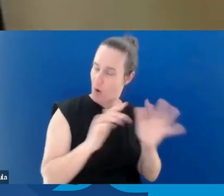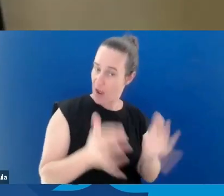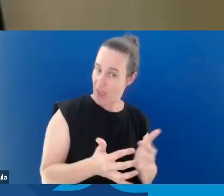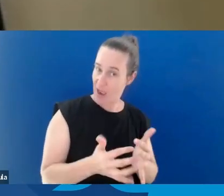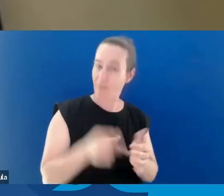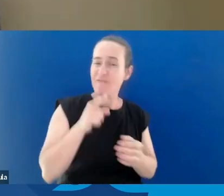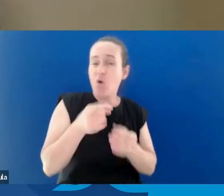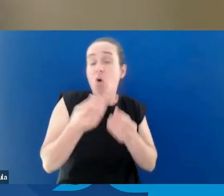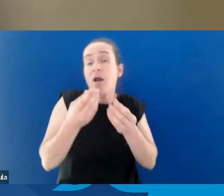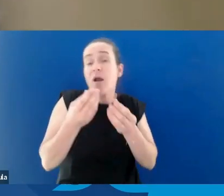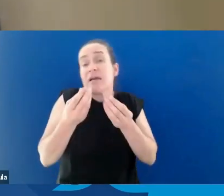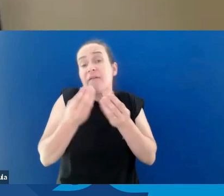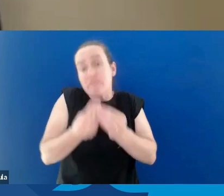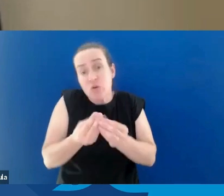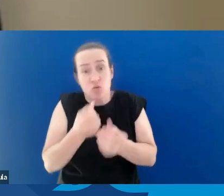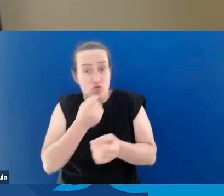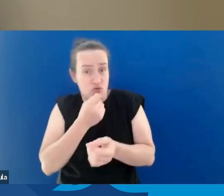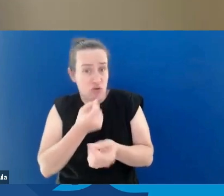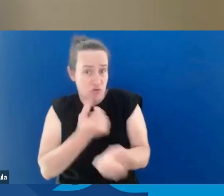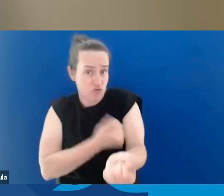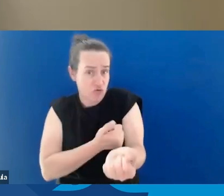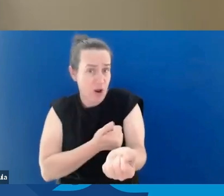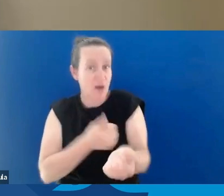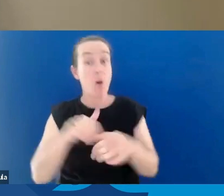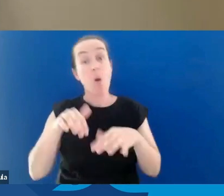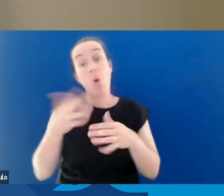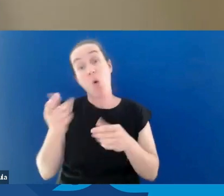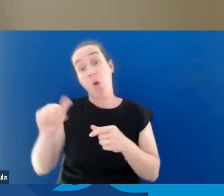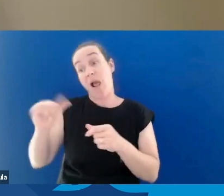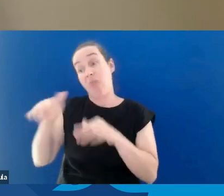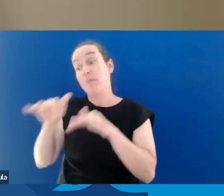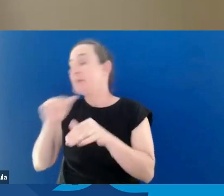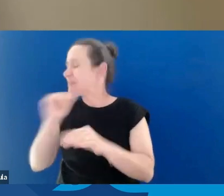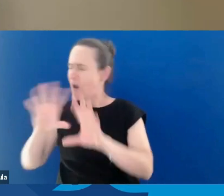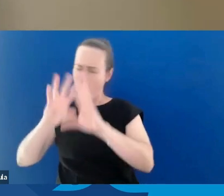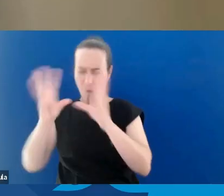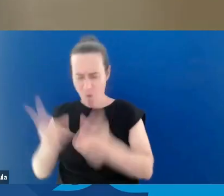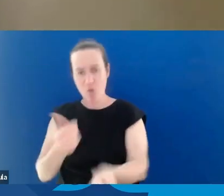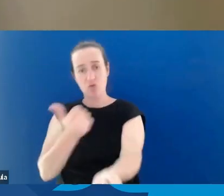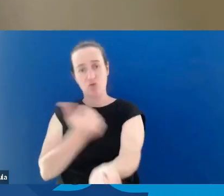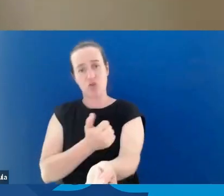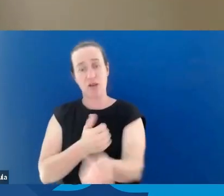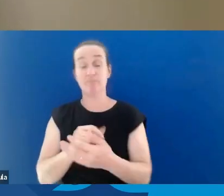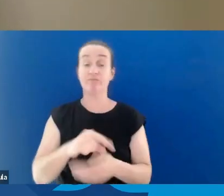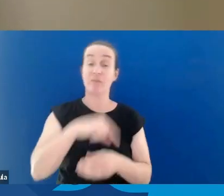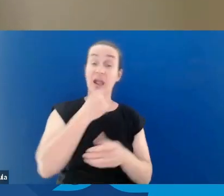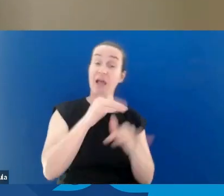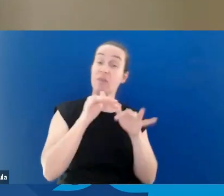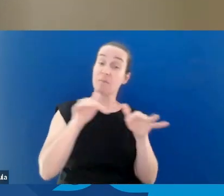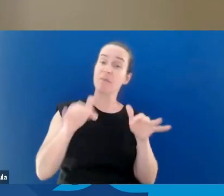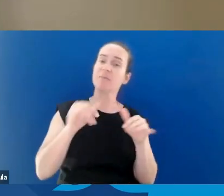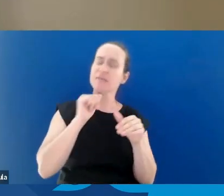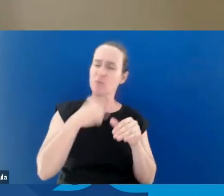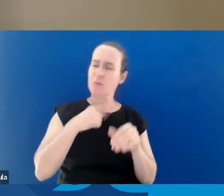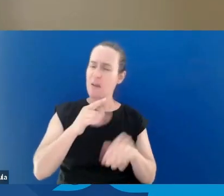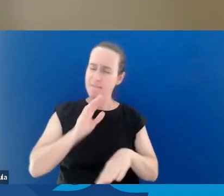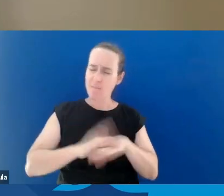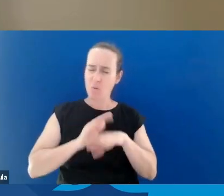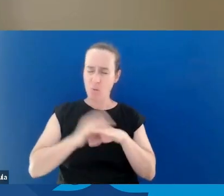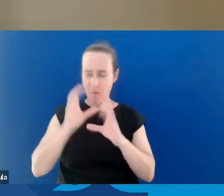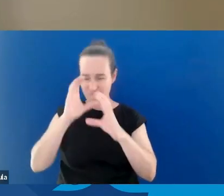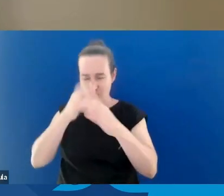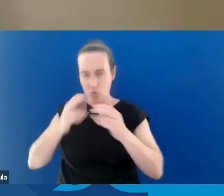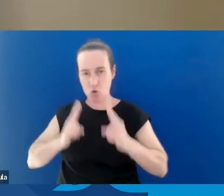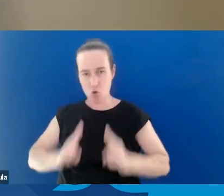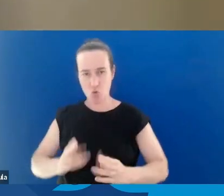least equal amount saying all drugs. And then obviously people saying we need to have a much more human rights approach in